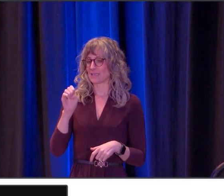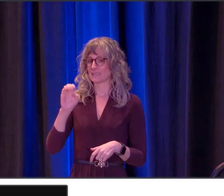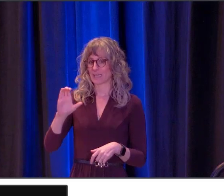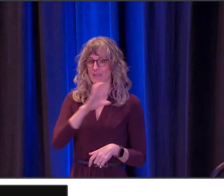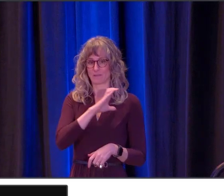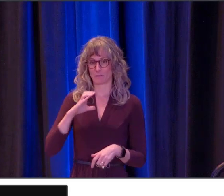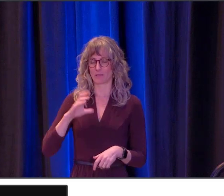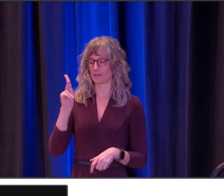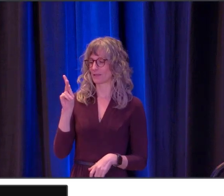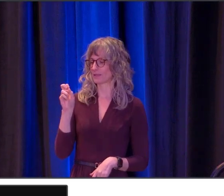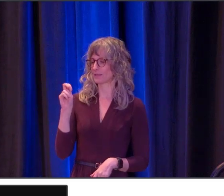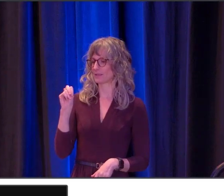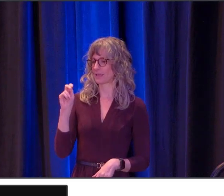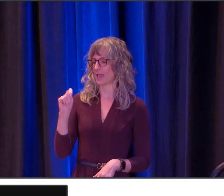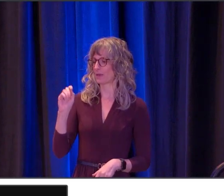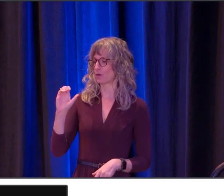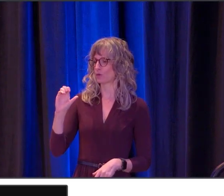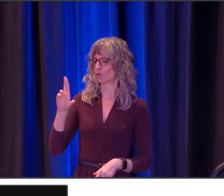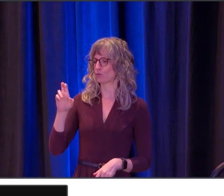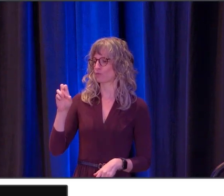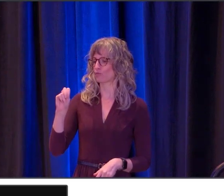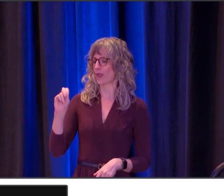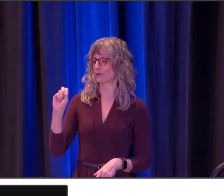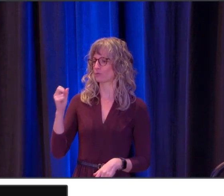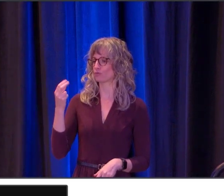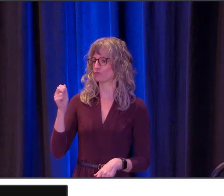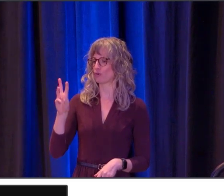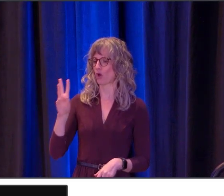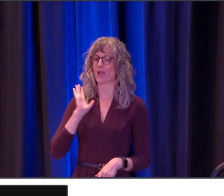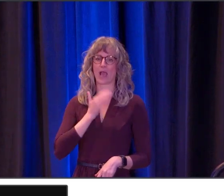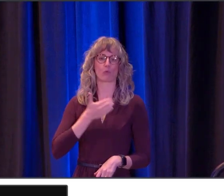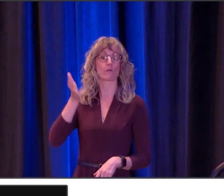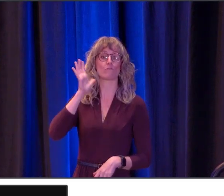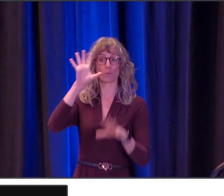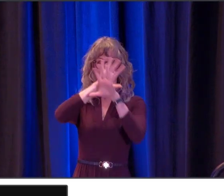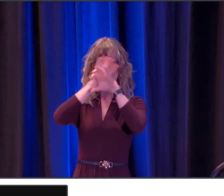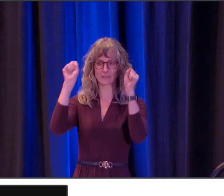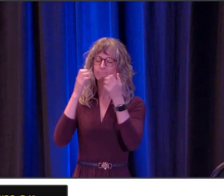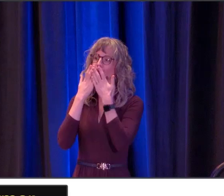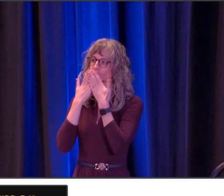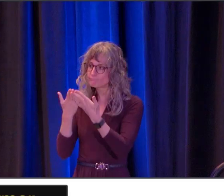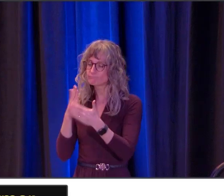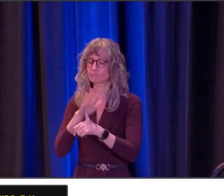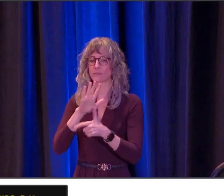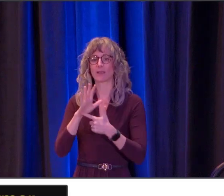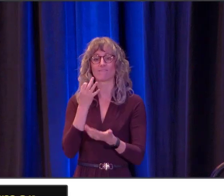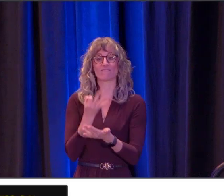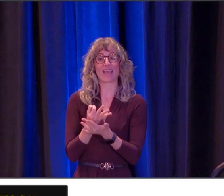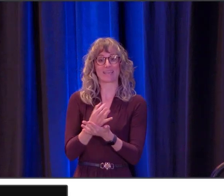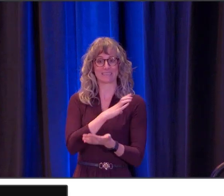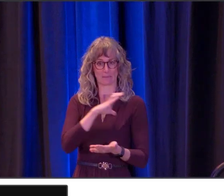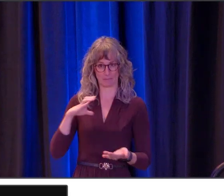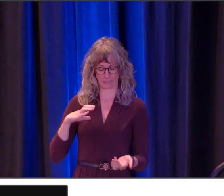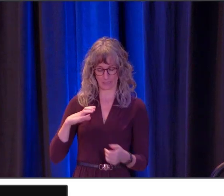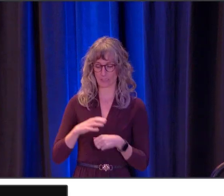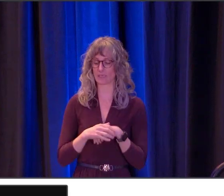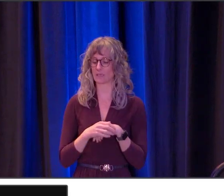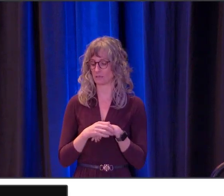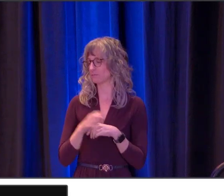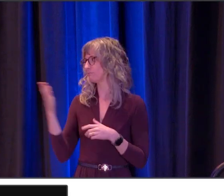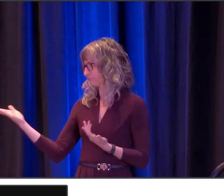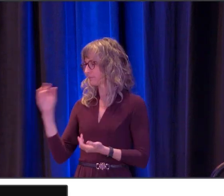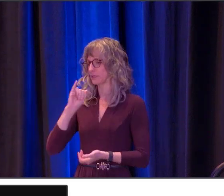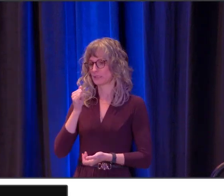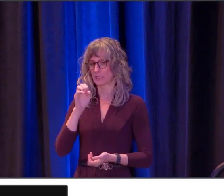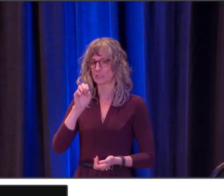by Kent Crenshaw, our former president. Really appreciate his commitment. The Finance Committee, chaired by our outgoing treasurer,